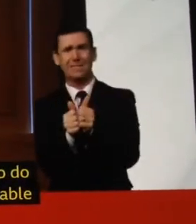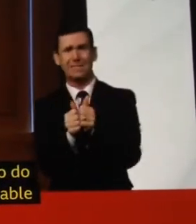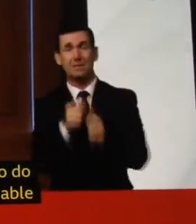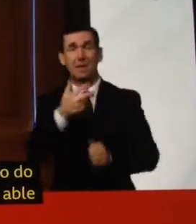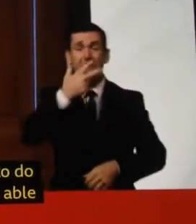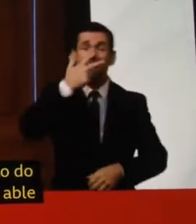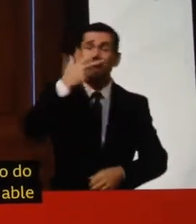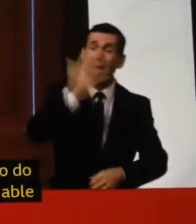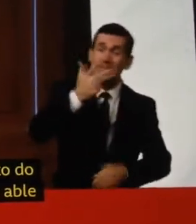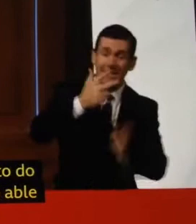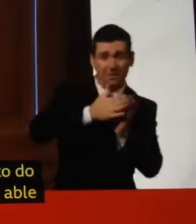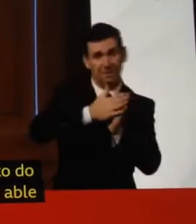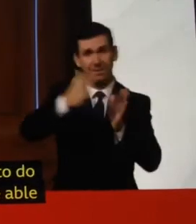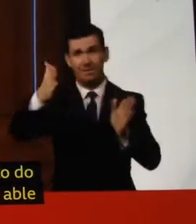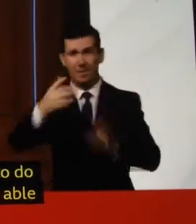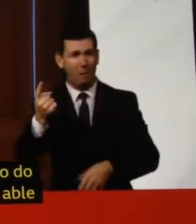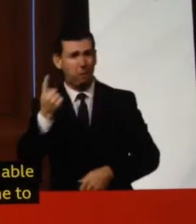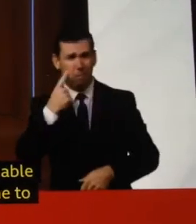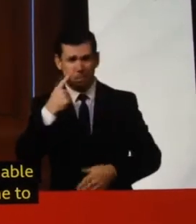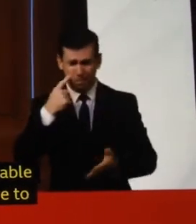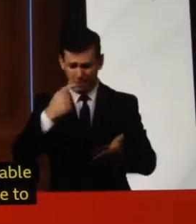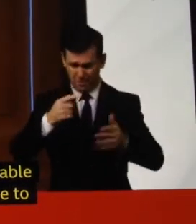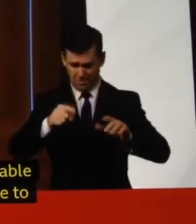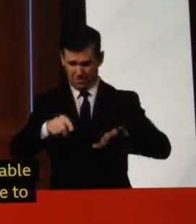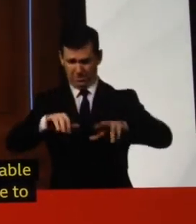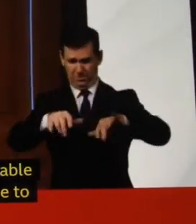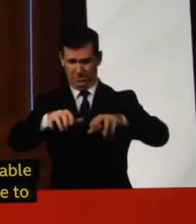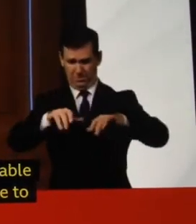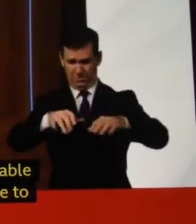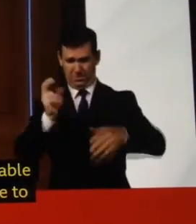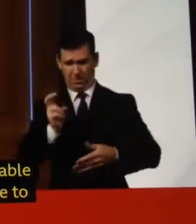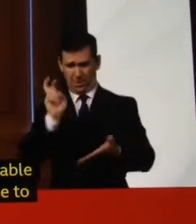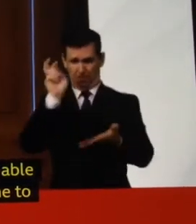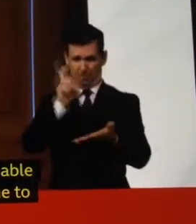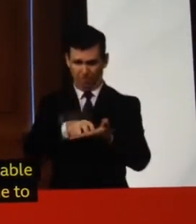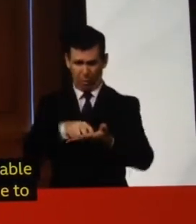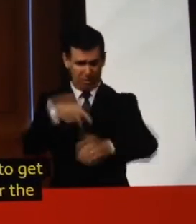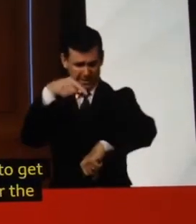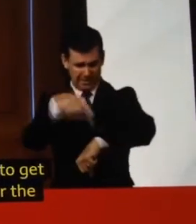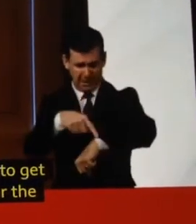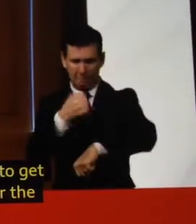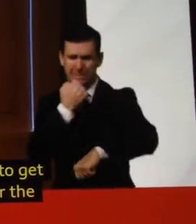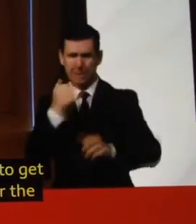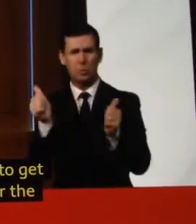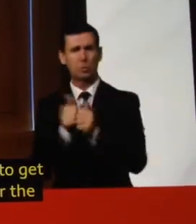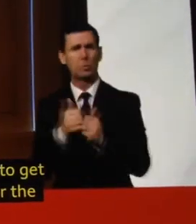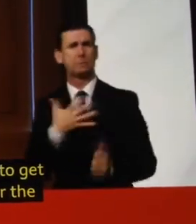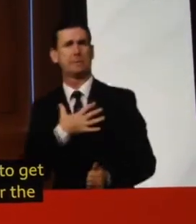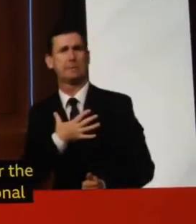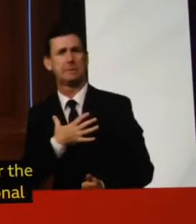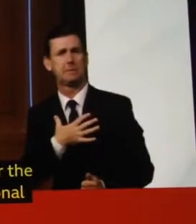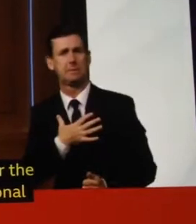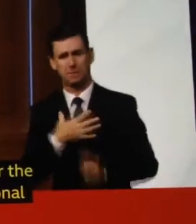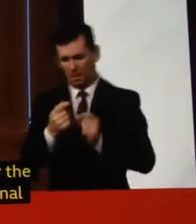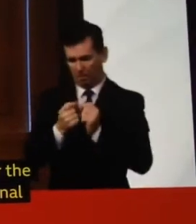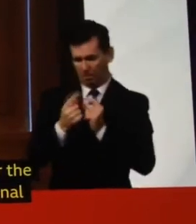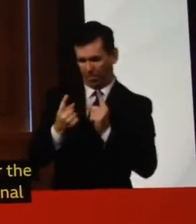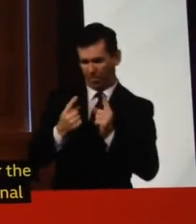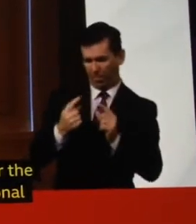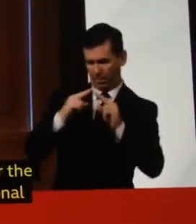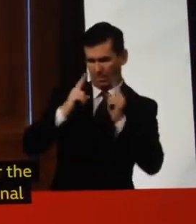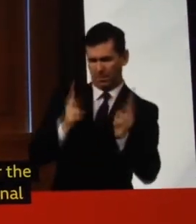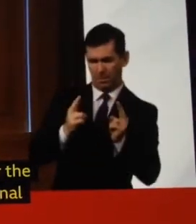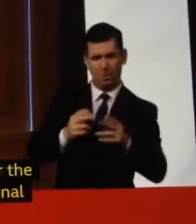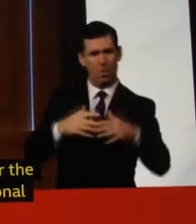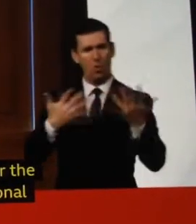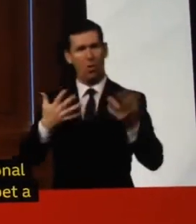age of 18. You go to the national booking system and you can book a time and date that suits you near to where you live. Or if you're